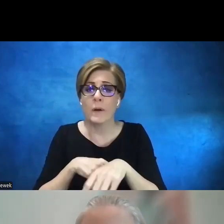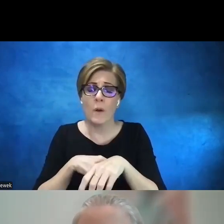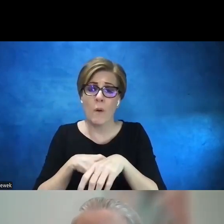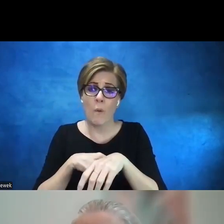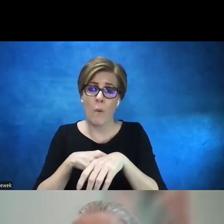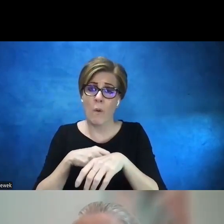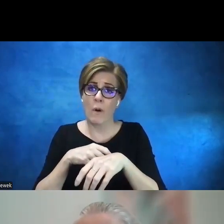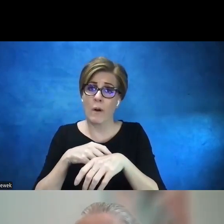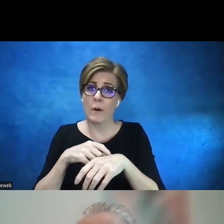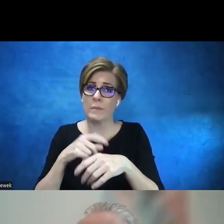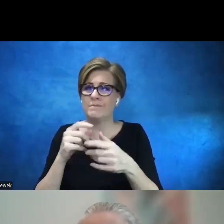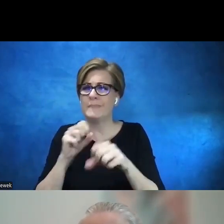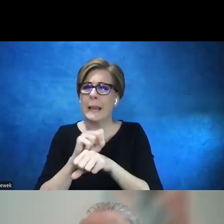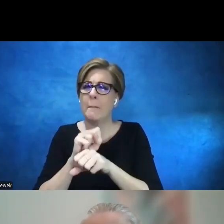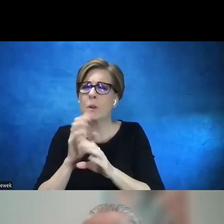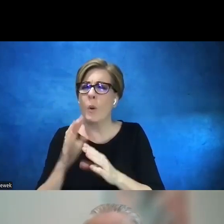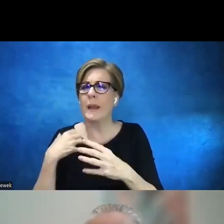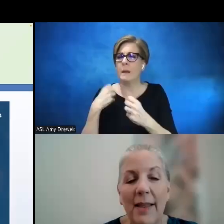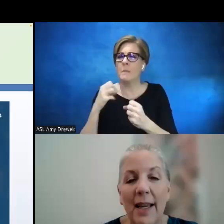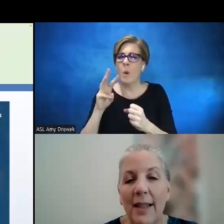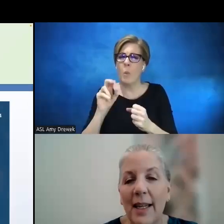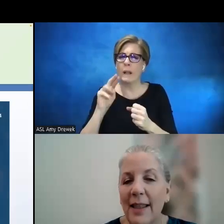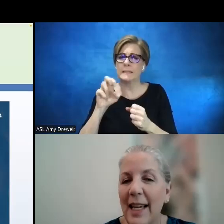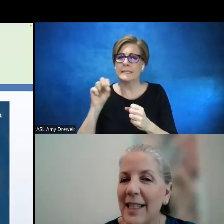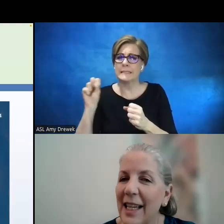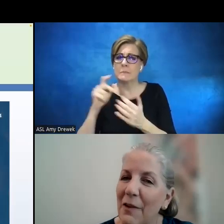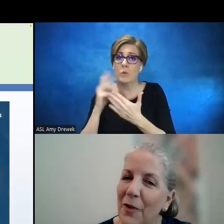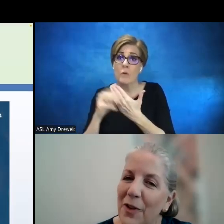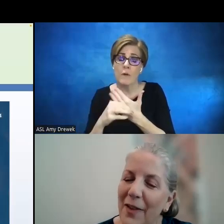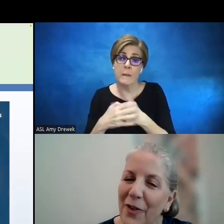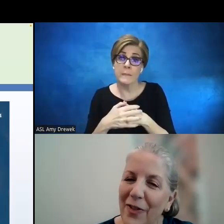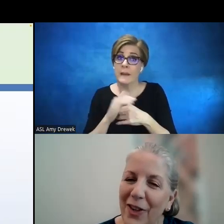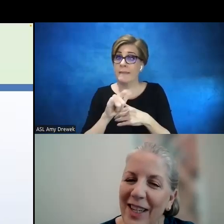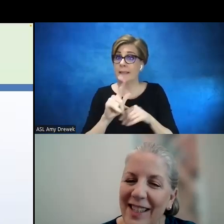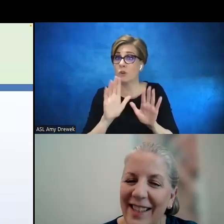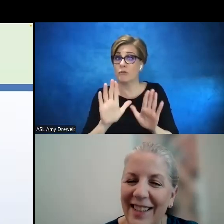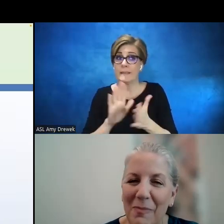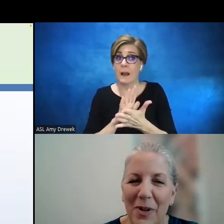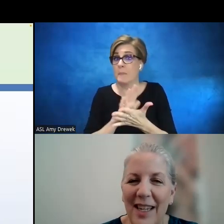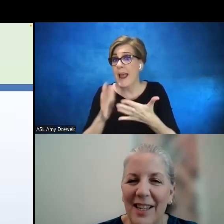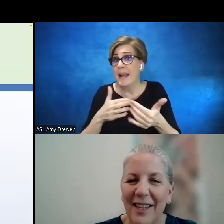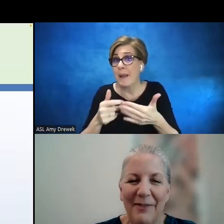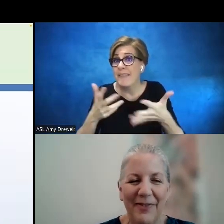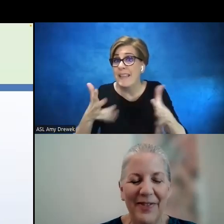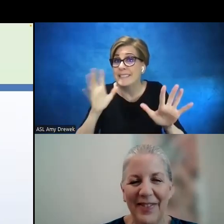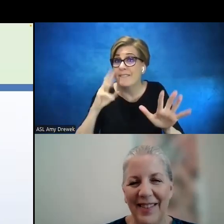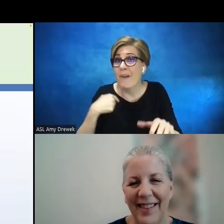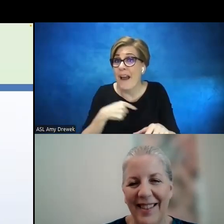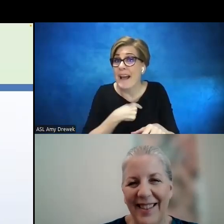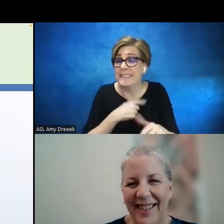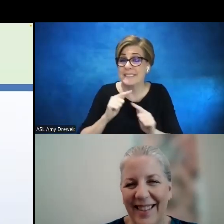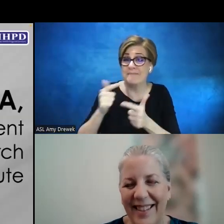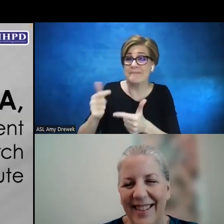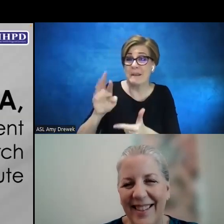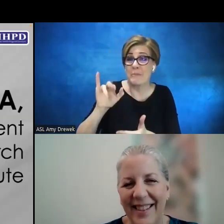more detail, great document. And I think that's it for us. Brian? Well,